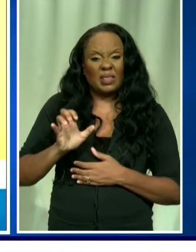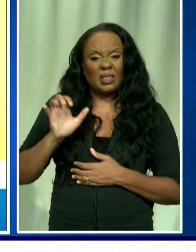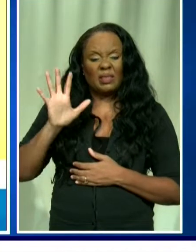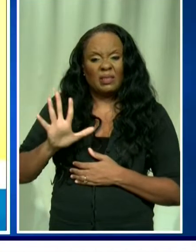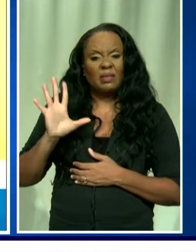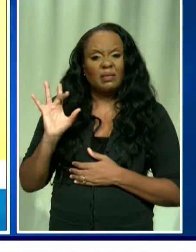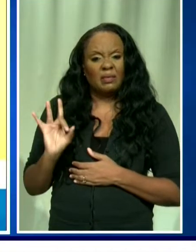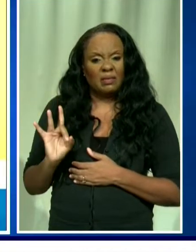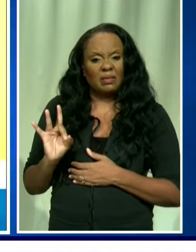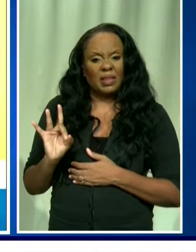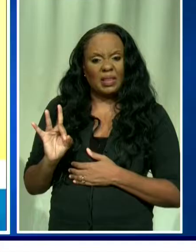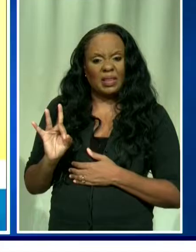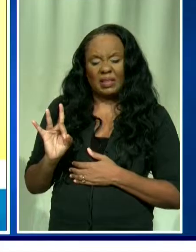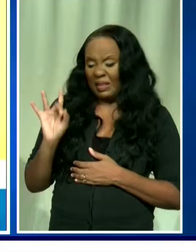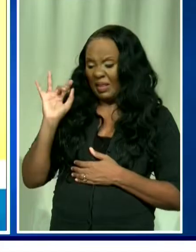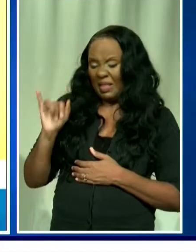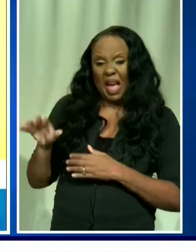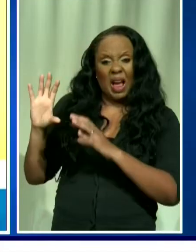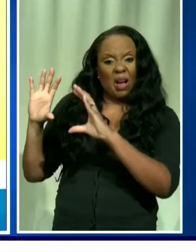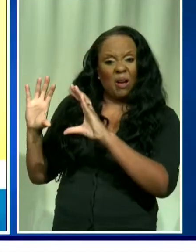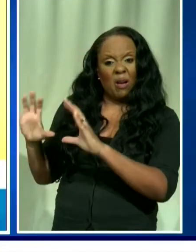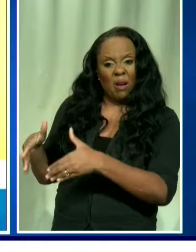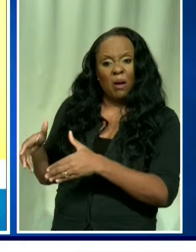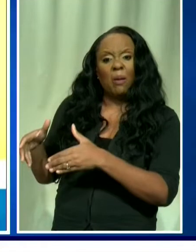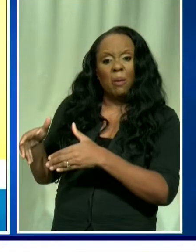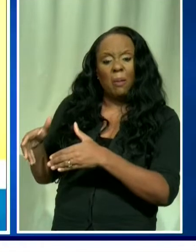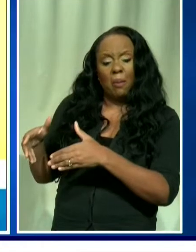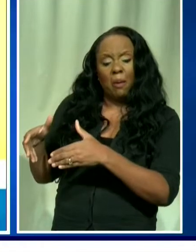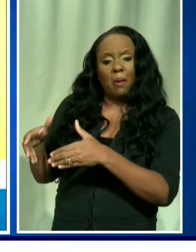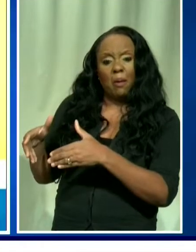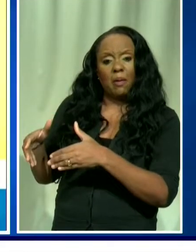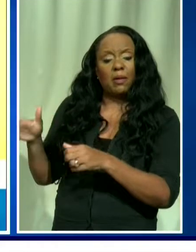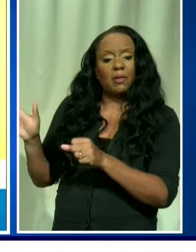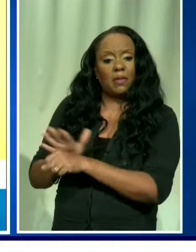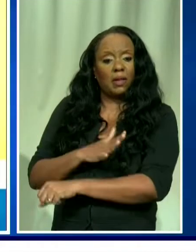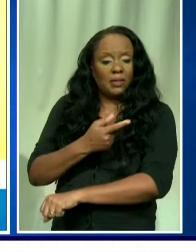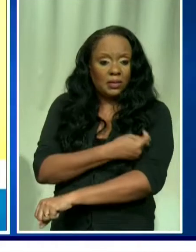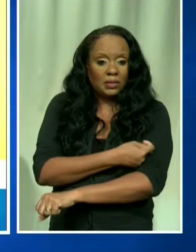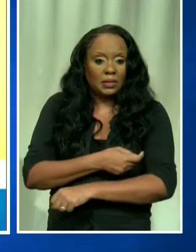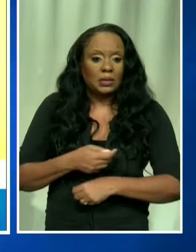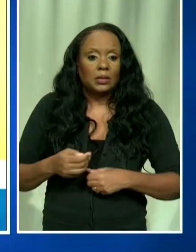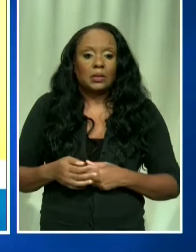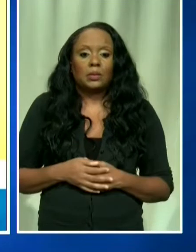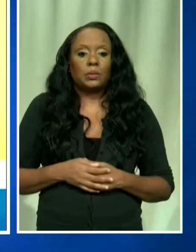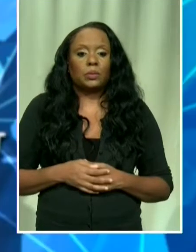154,458, or 67.6% of the eligible population, are fully vaccinated.